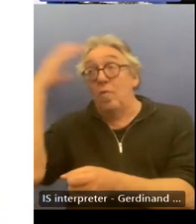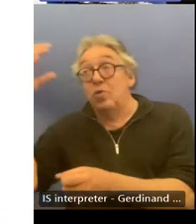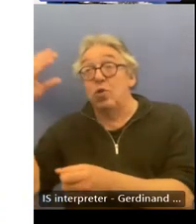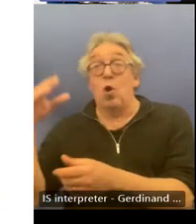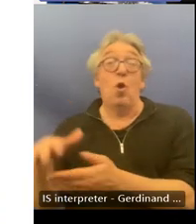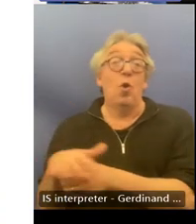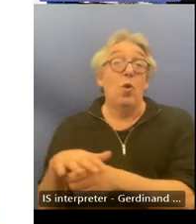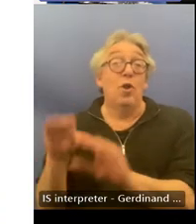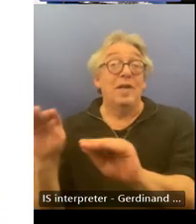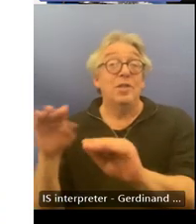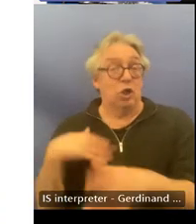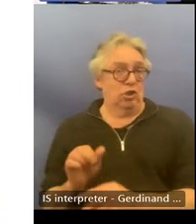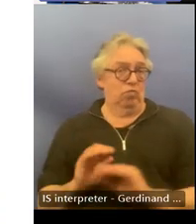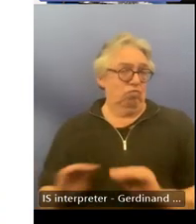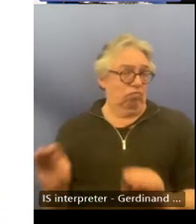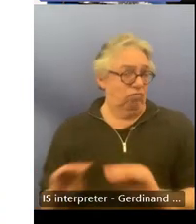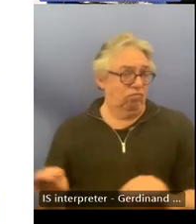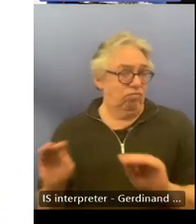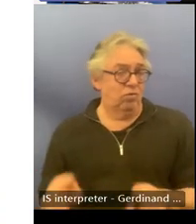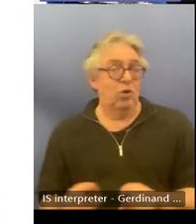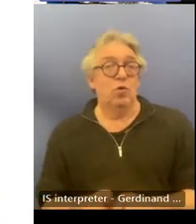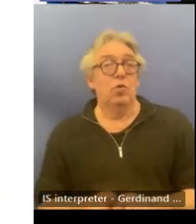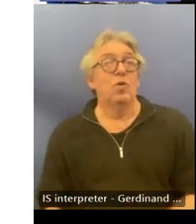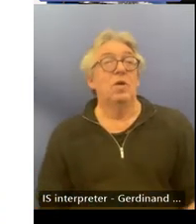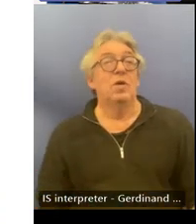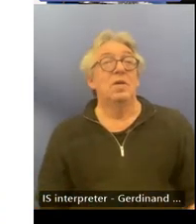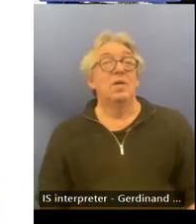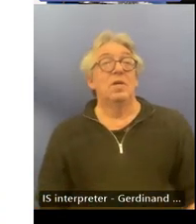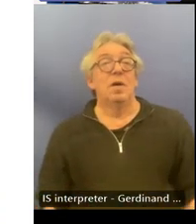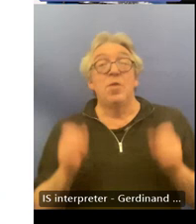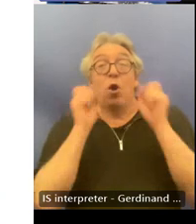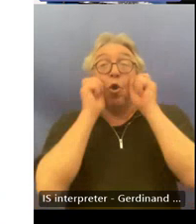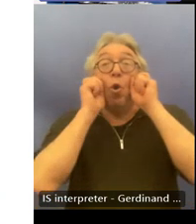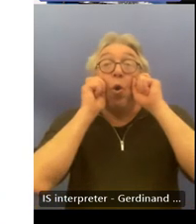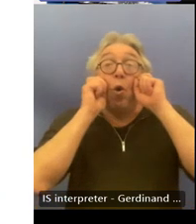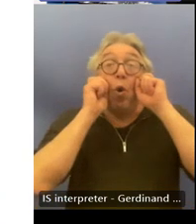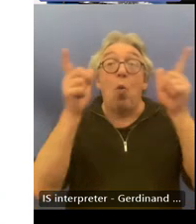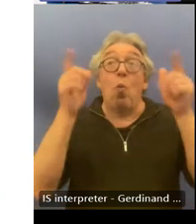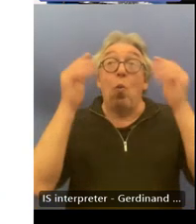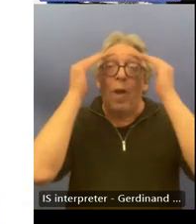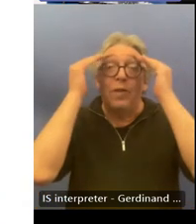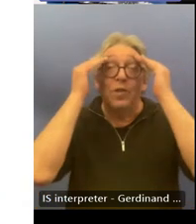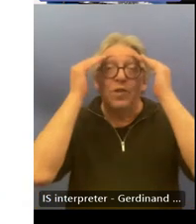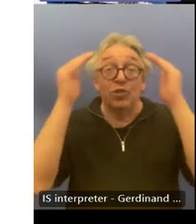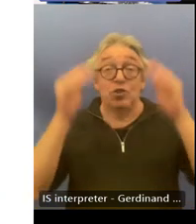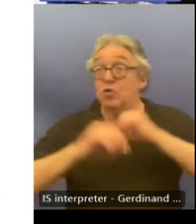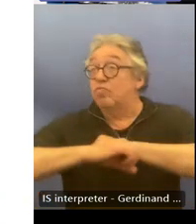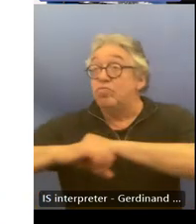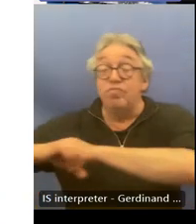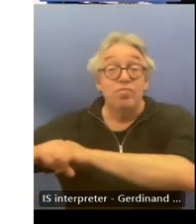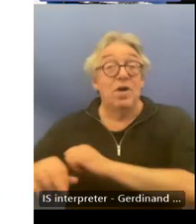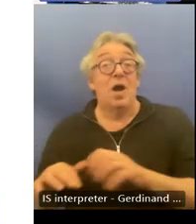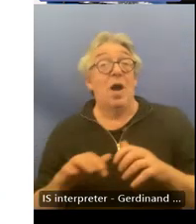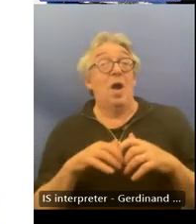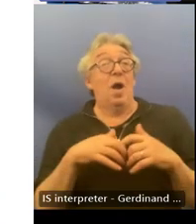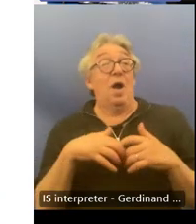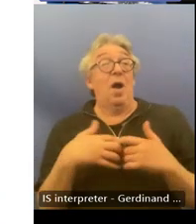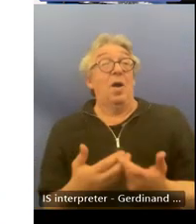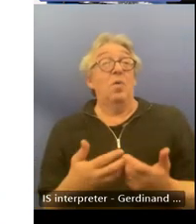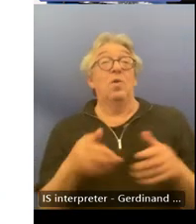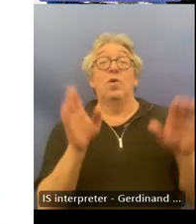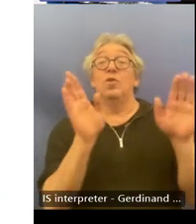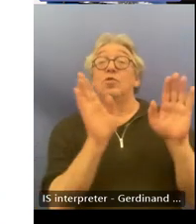also conducted awareness things on disability inclusion, the right of children with disability, the rights of persons with